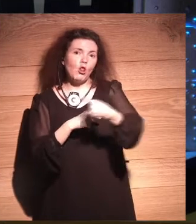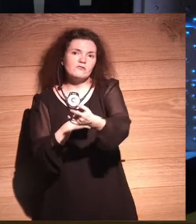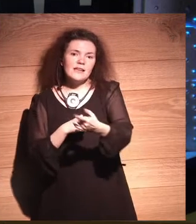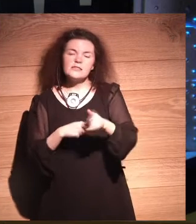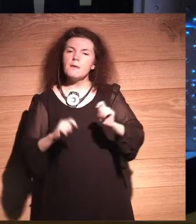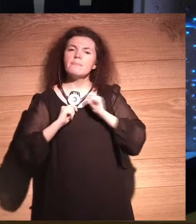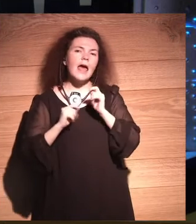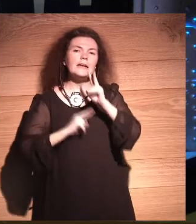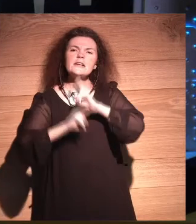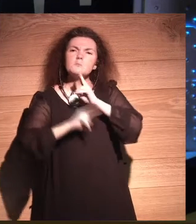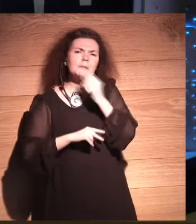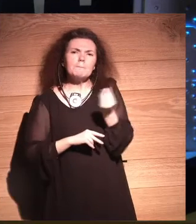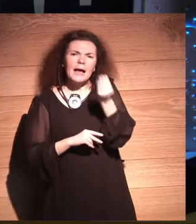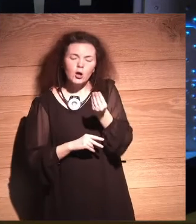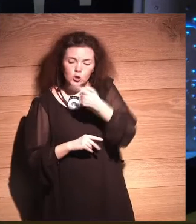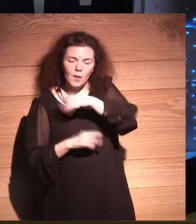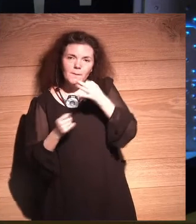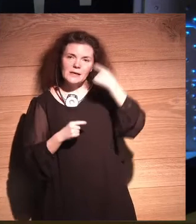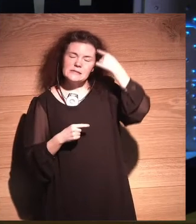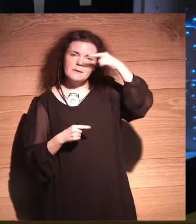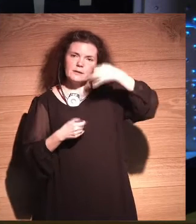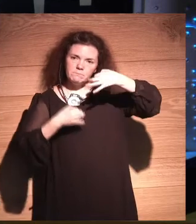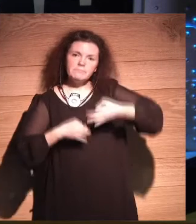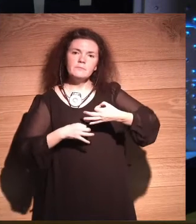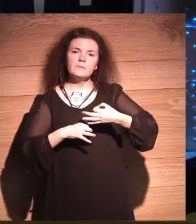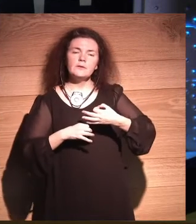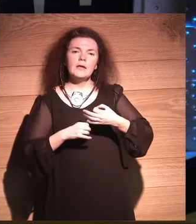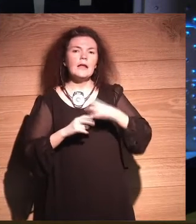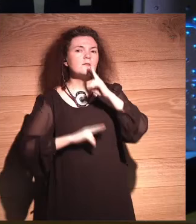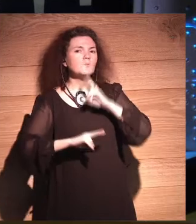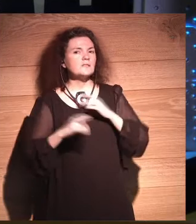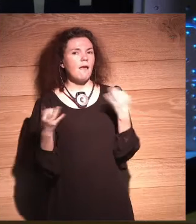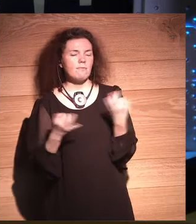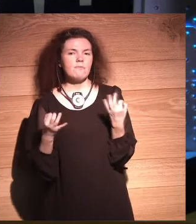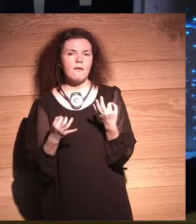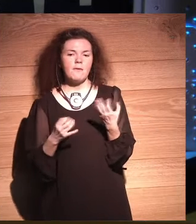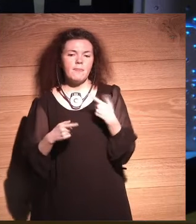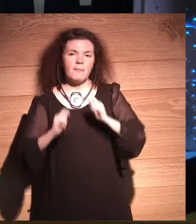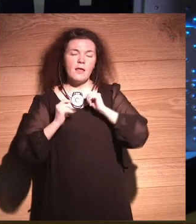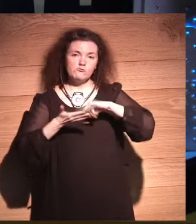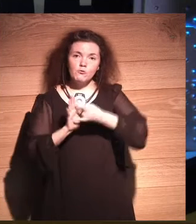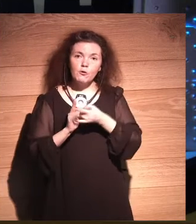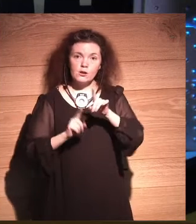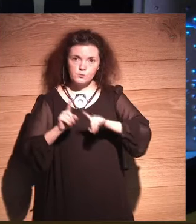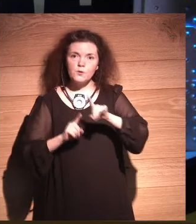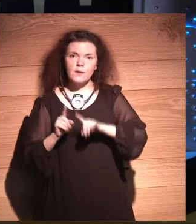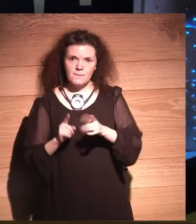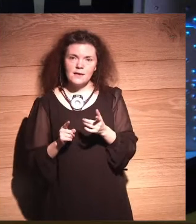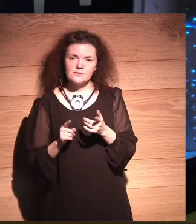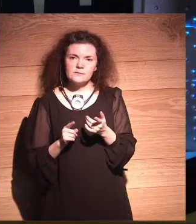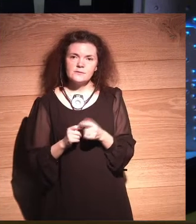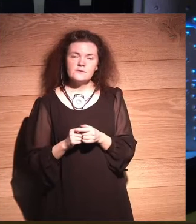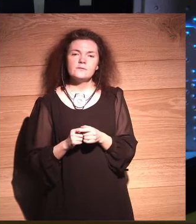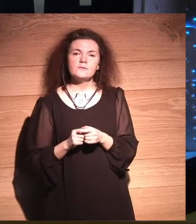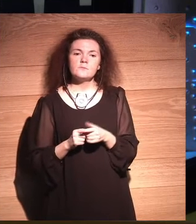have the solutions that would actually be the things that we need to solve our societal problems. But I think we have to be